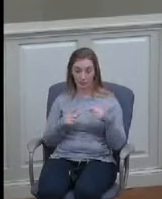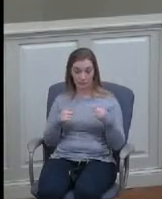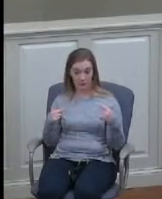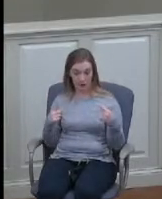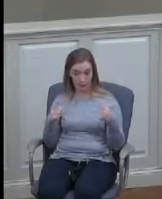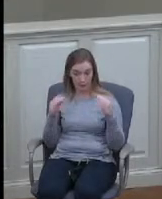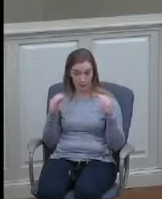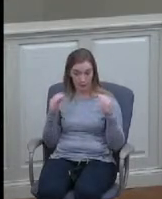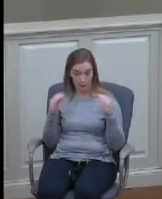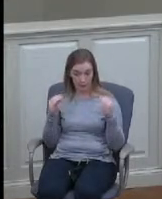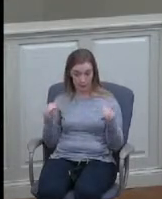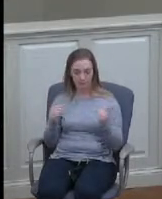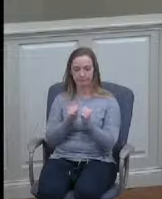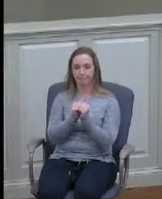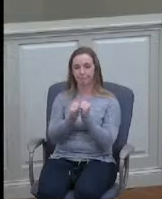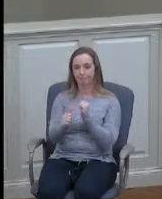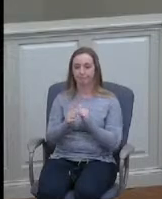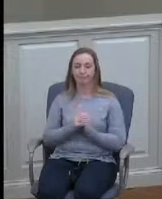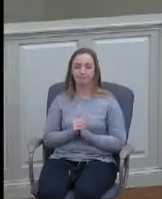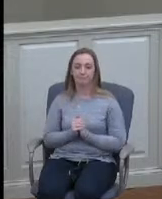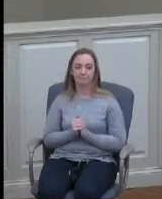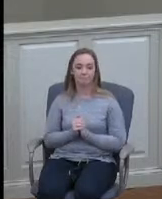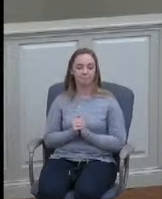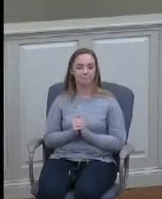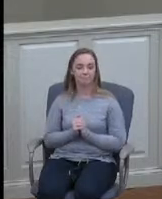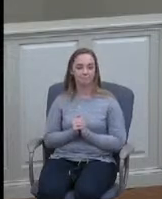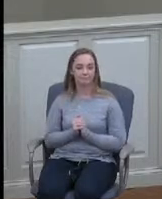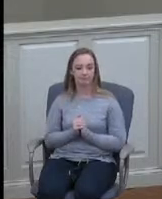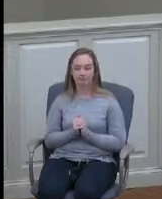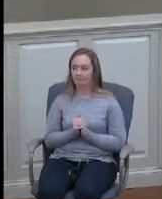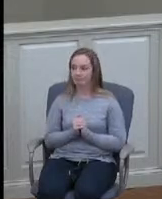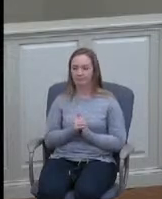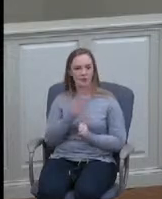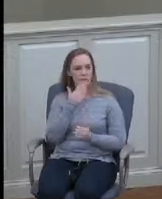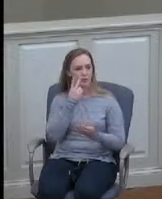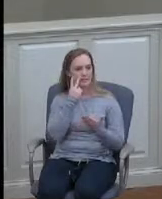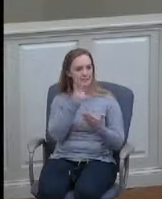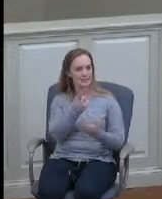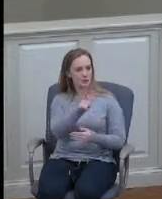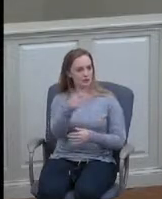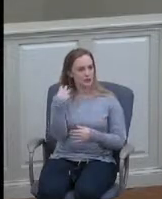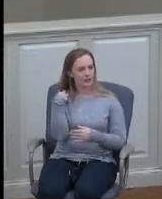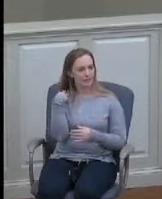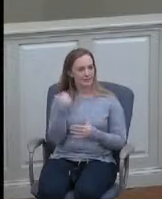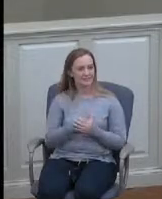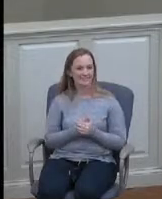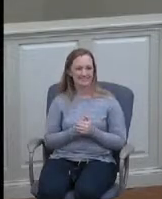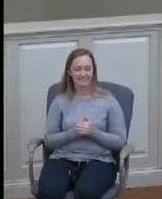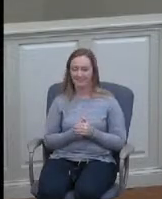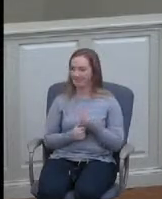Opposed, like sign. Motion carries. Good seeing you, Item- Chief. Yeah.